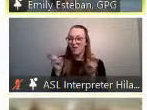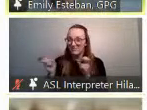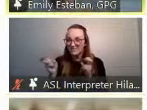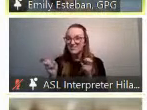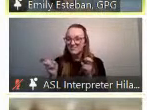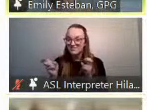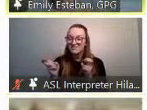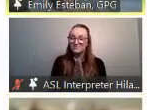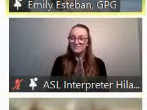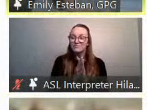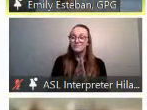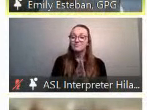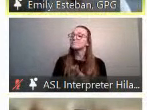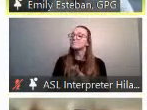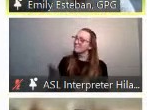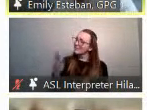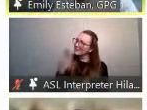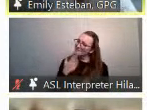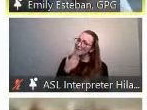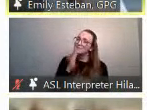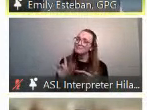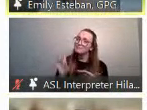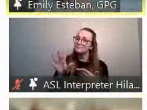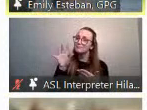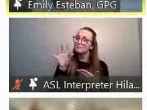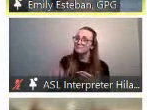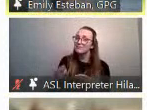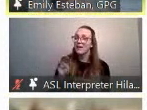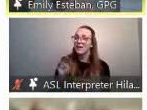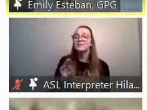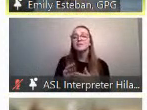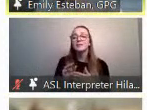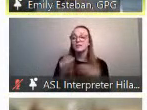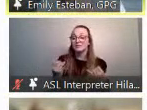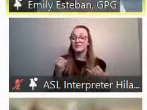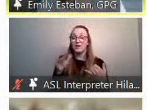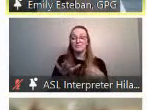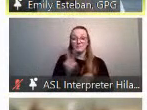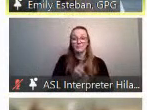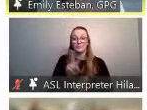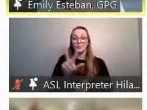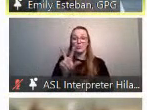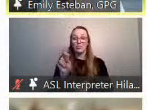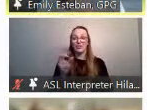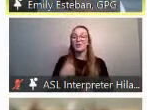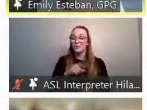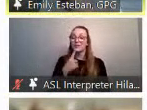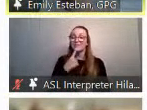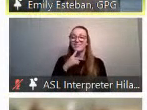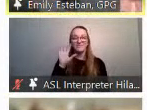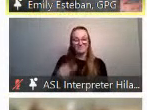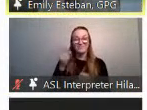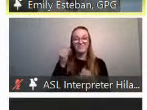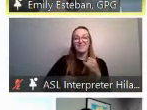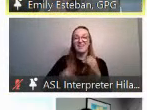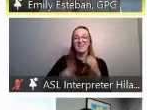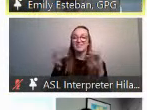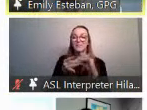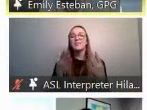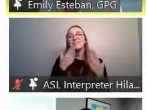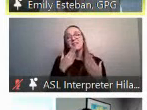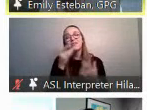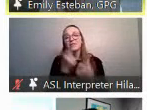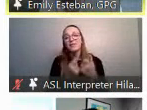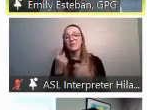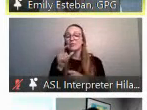Great, thank you for elevating that, Melissa. And with that, we're just about 2:30, so we're going to consider that our last comment. Thank you to all the work group members who